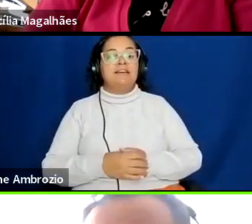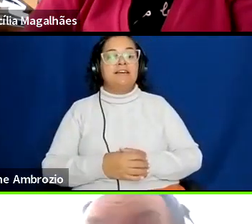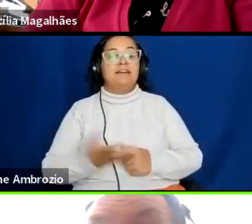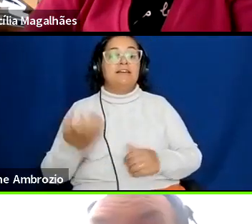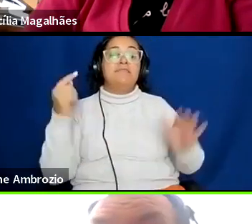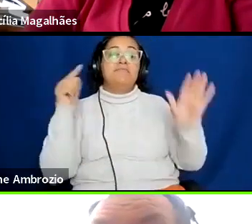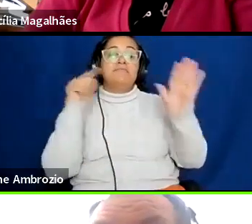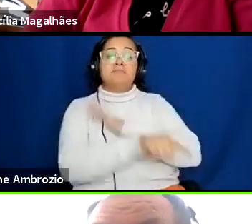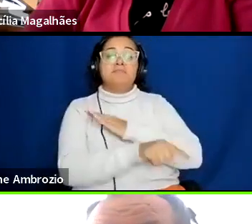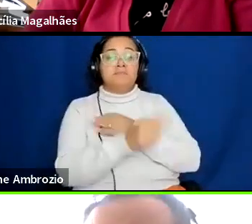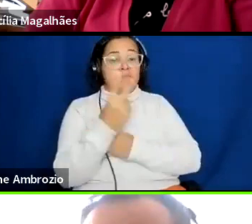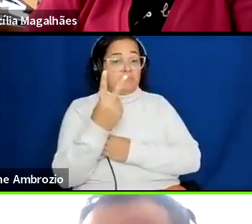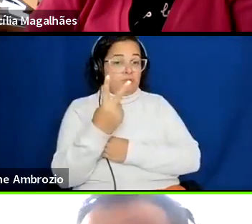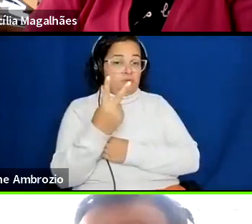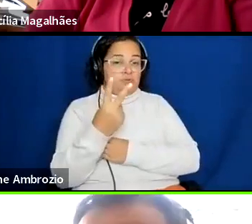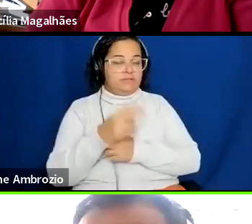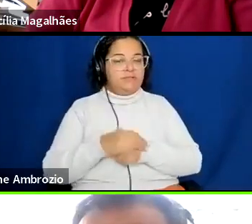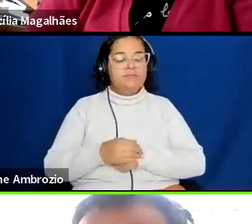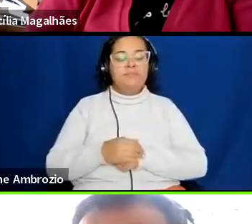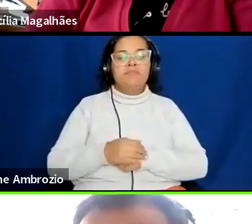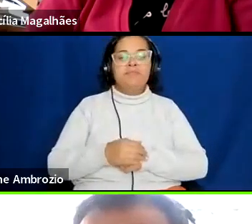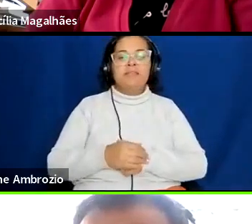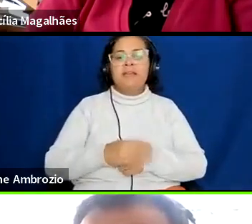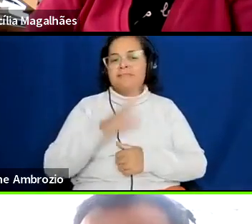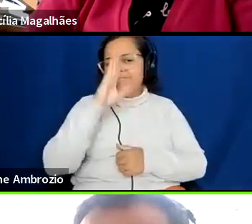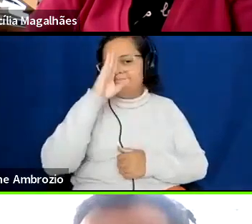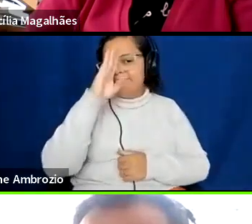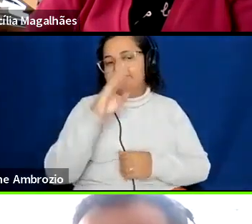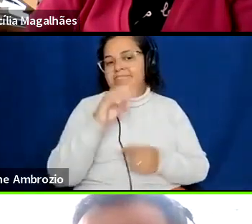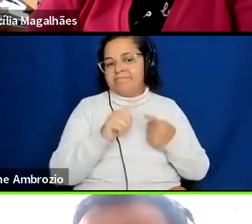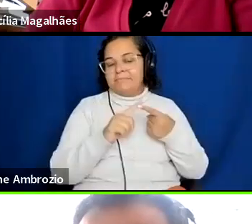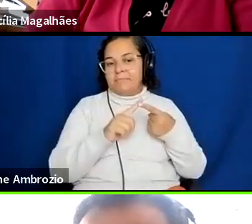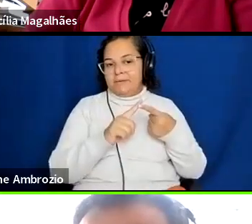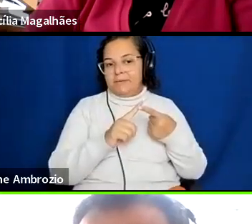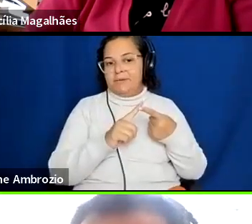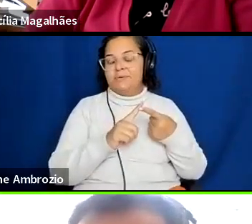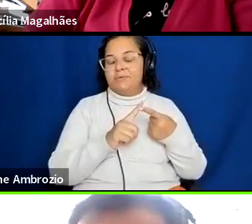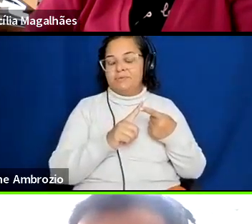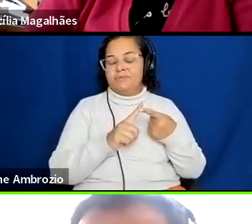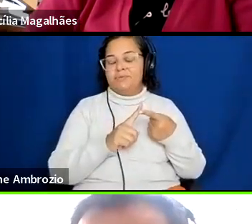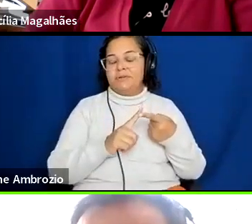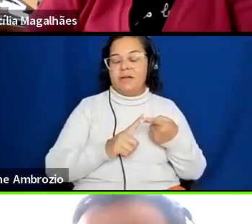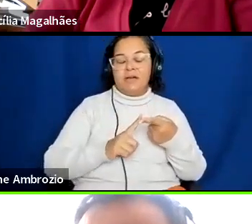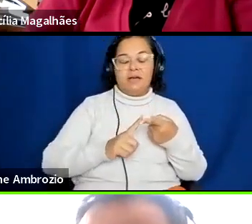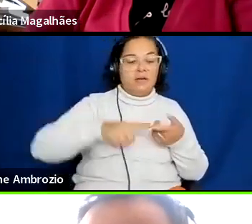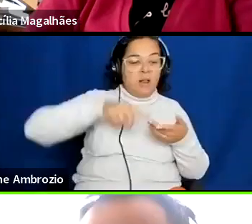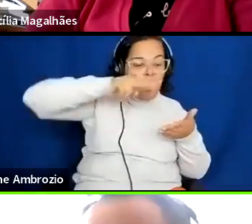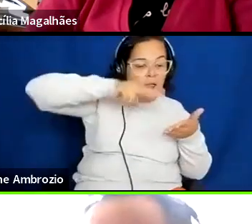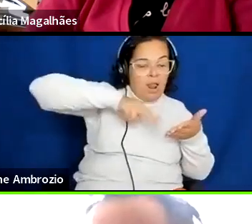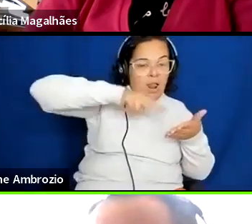First, even without reading the German ideology and the manuscripts,